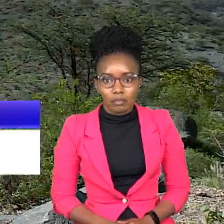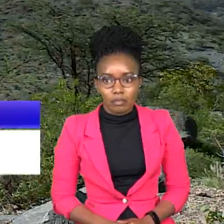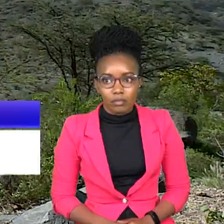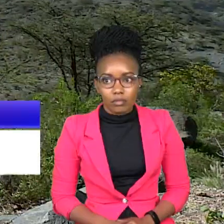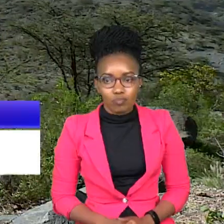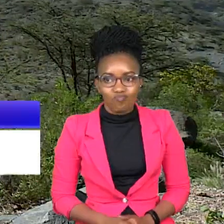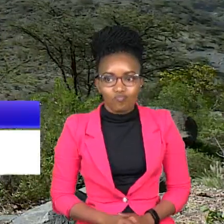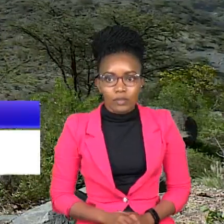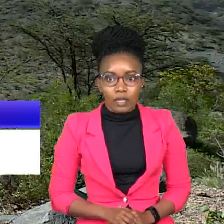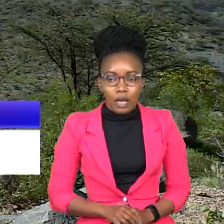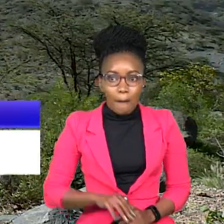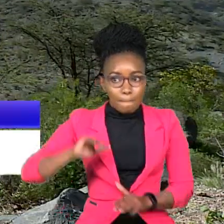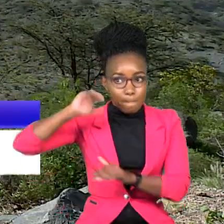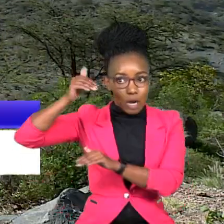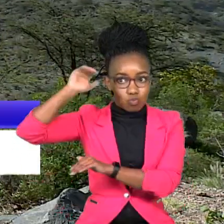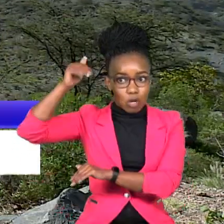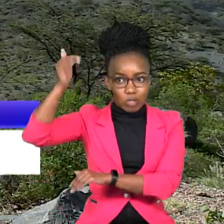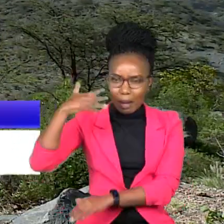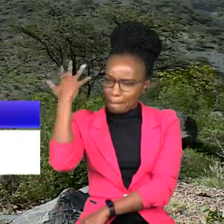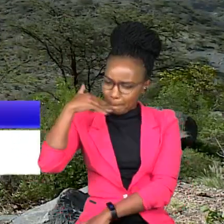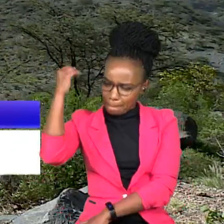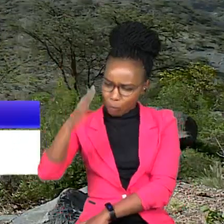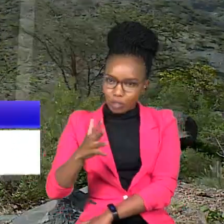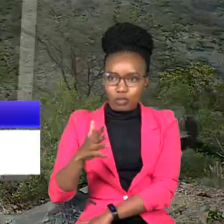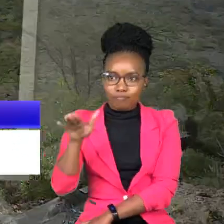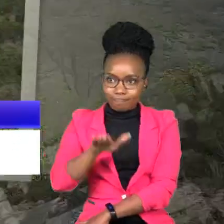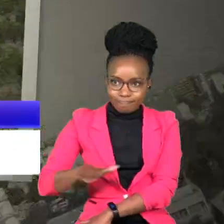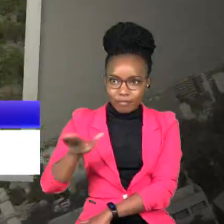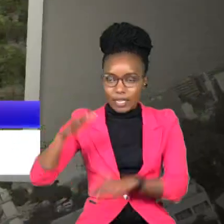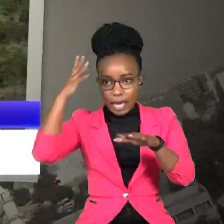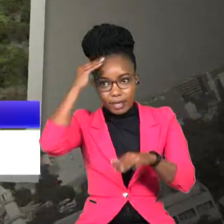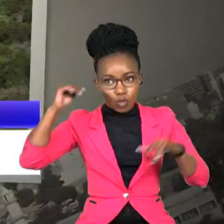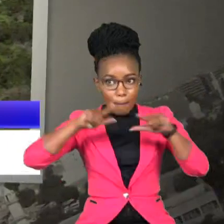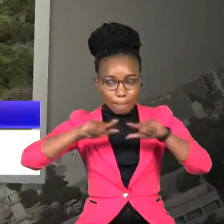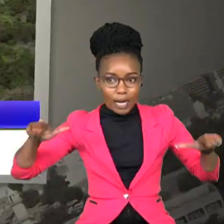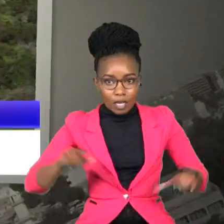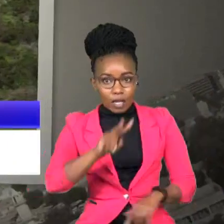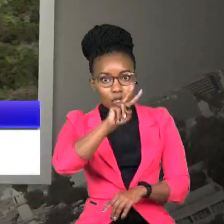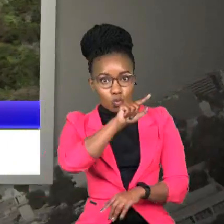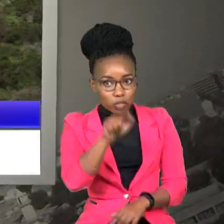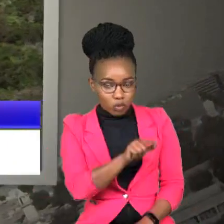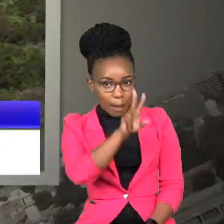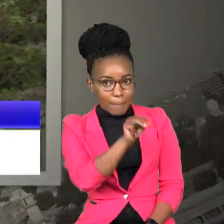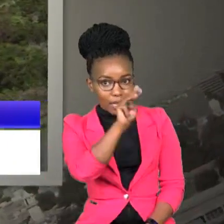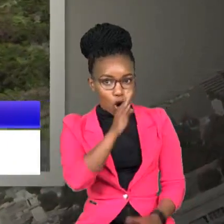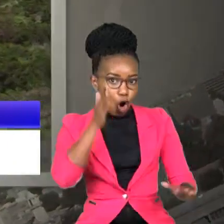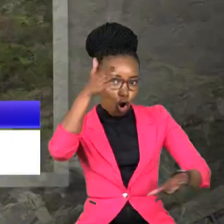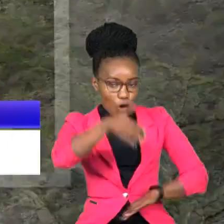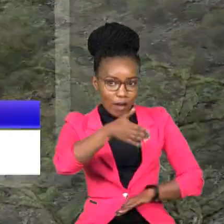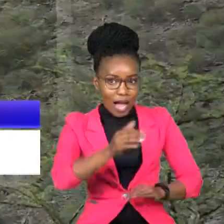The Sheikh Mountain is a truly iconic feature in Somaliland, standing at 2,000 meters above sea